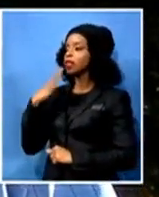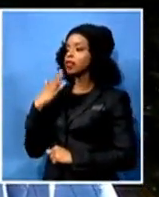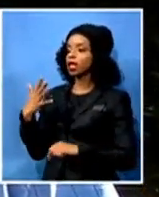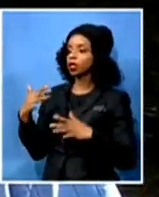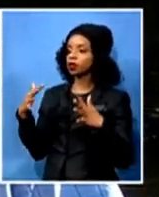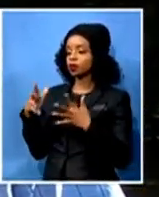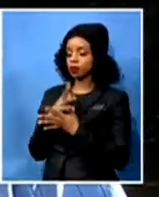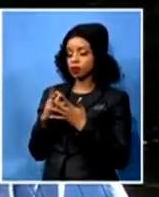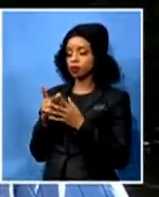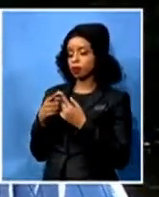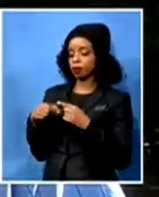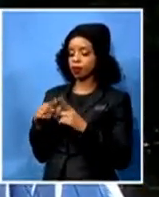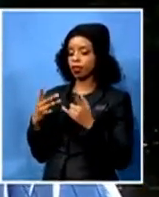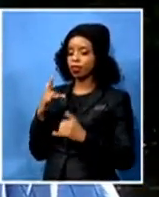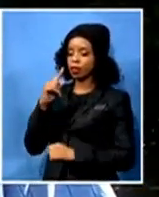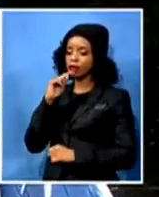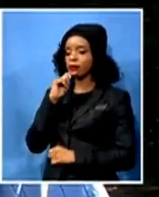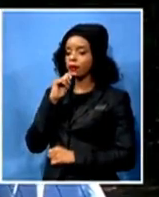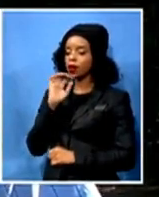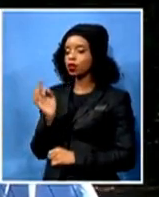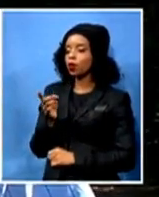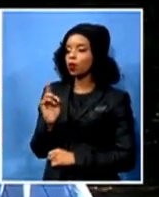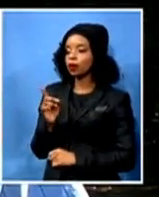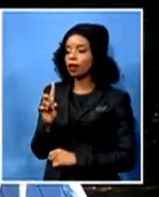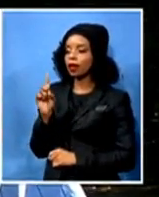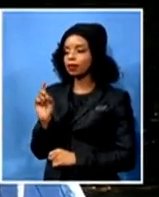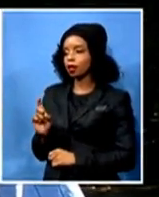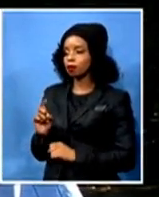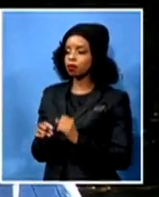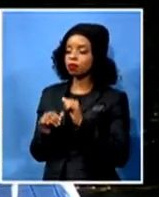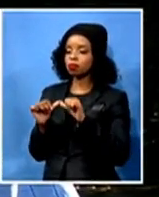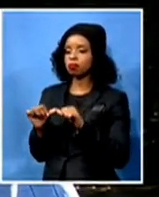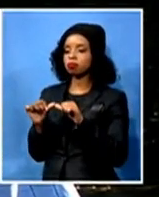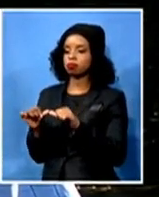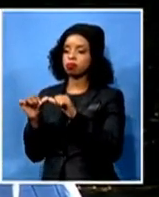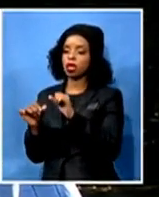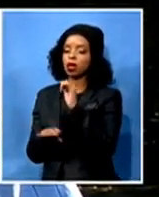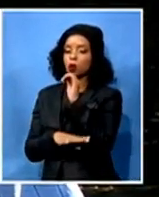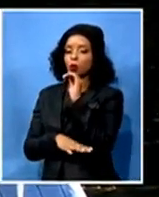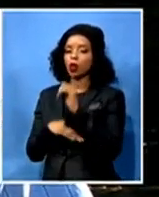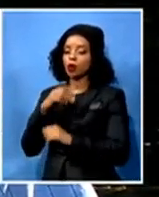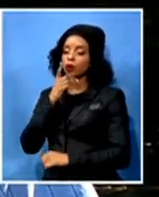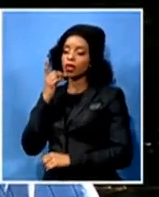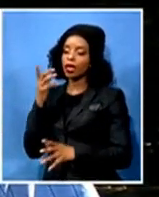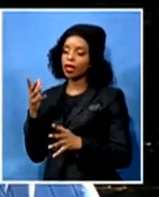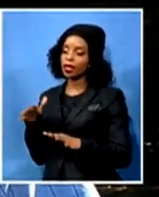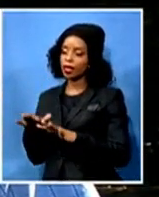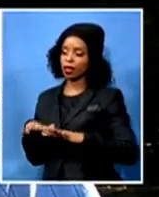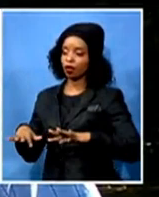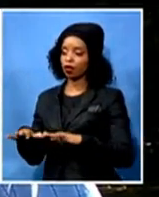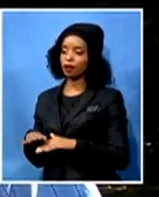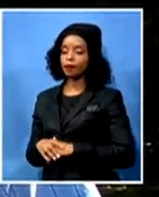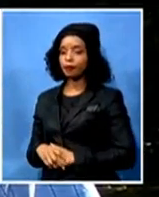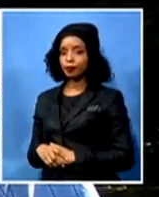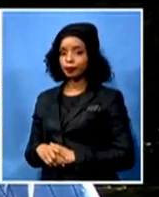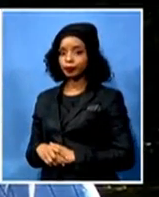drought on citrus farming in this area? I think the effect we had is the loss of production, the loss